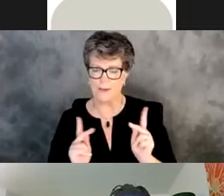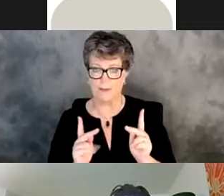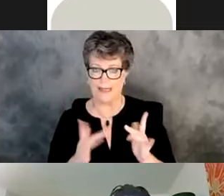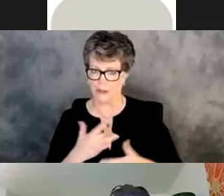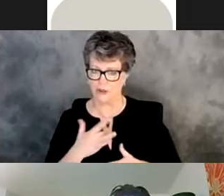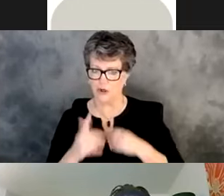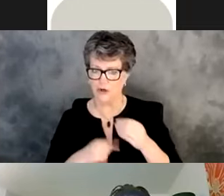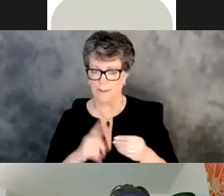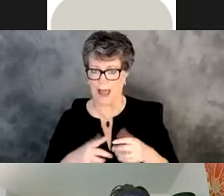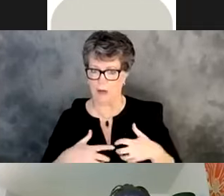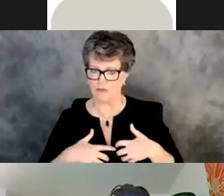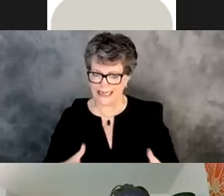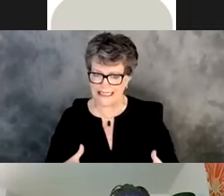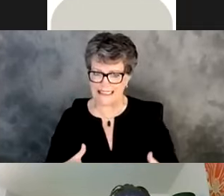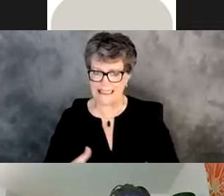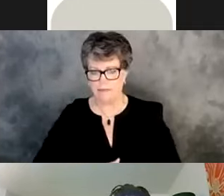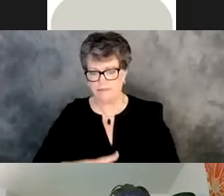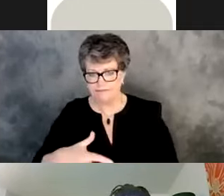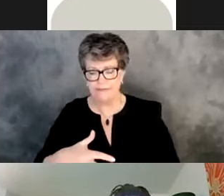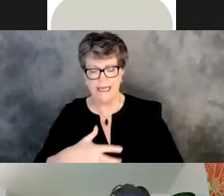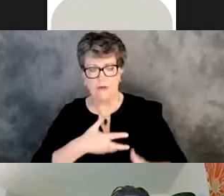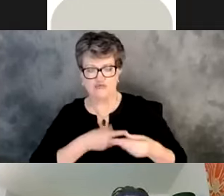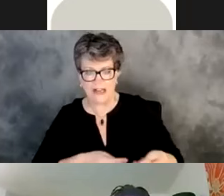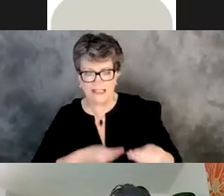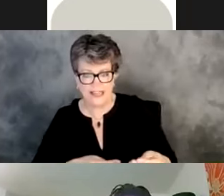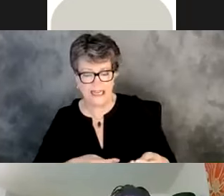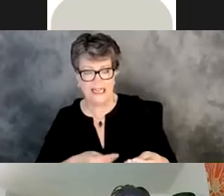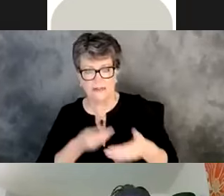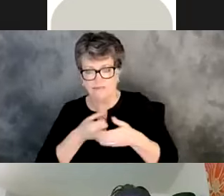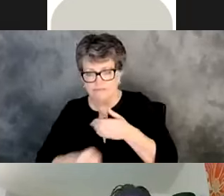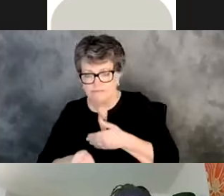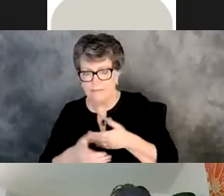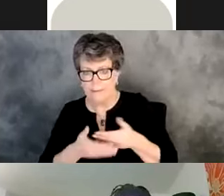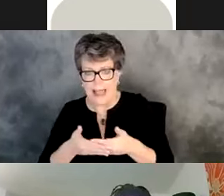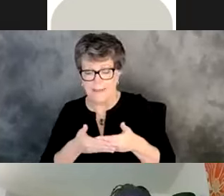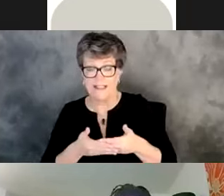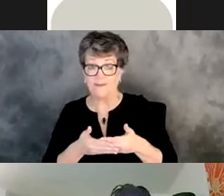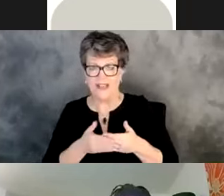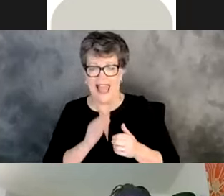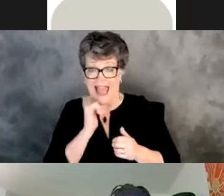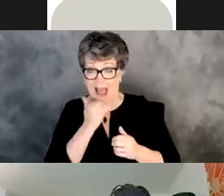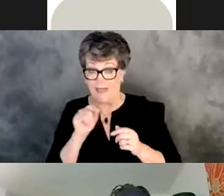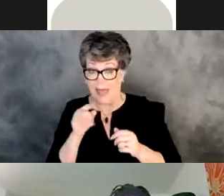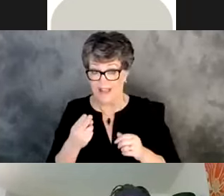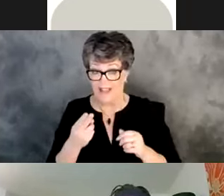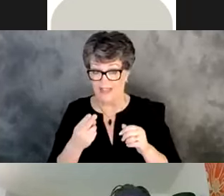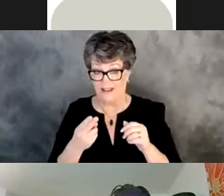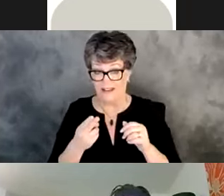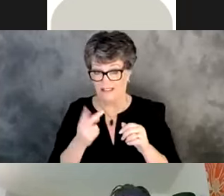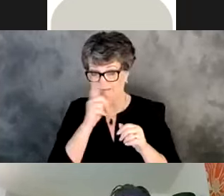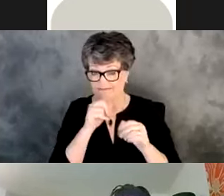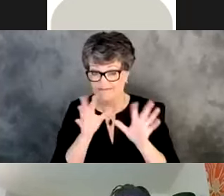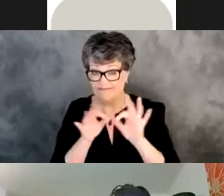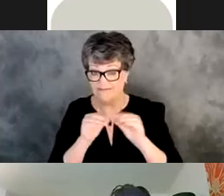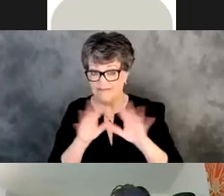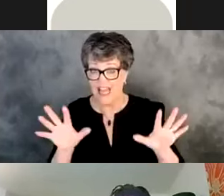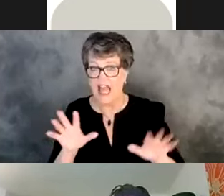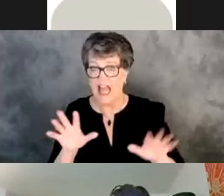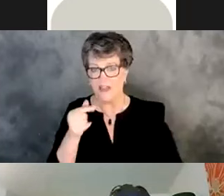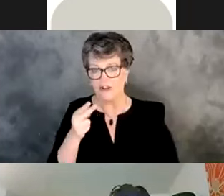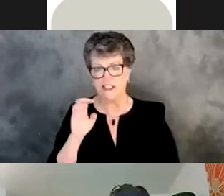about pregnancy and breastfeeding and childbirth, how that myth got started is that there is a